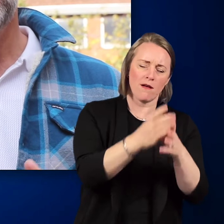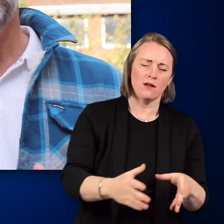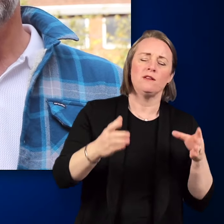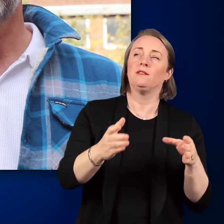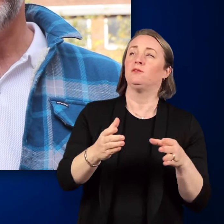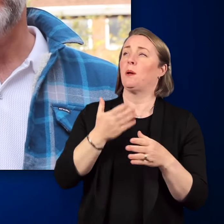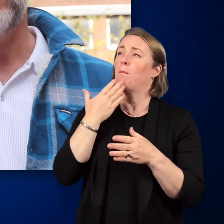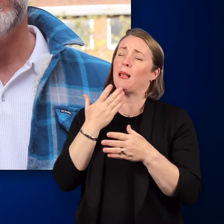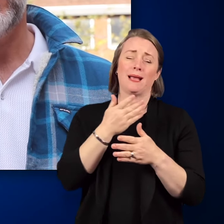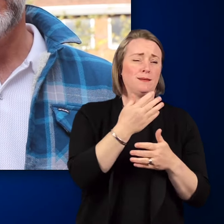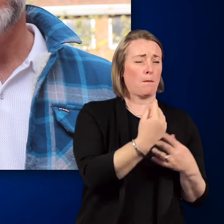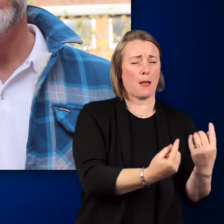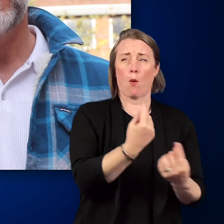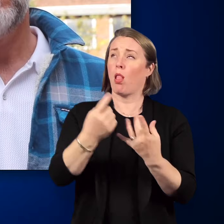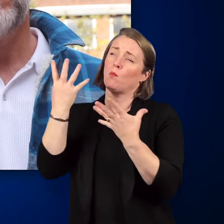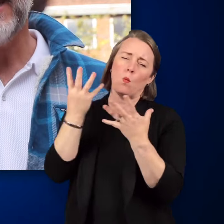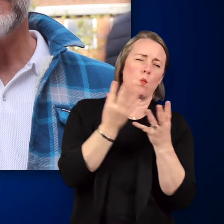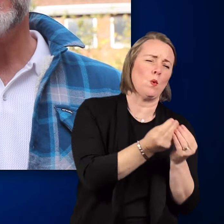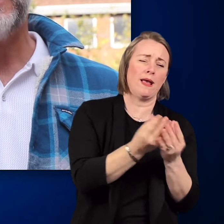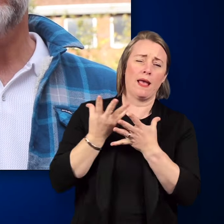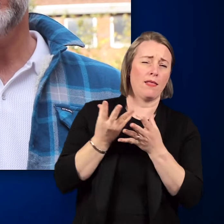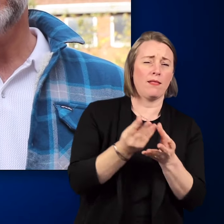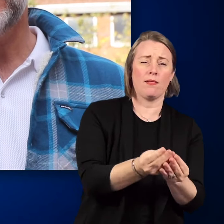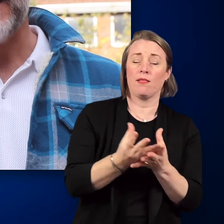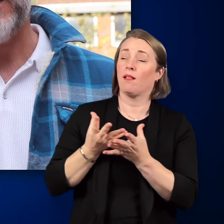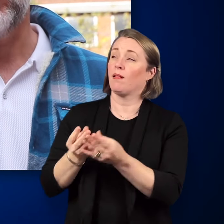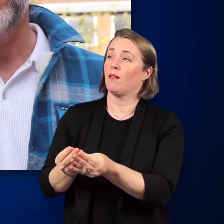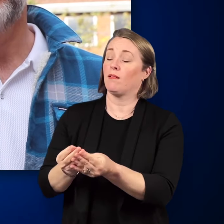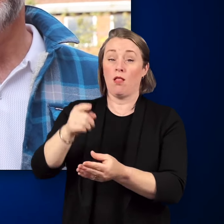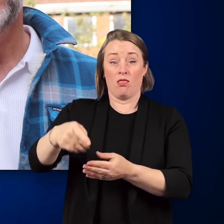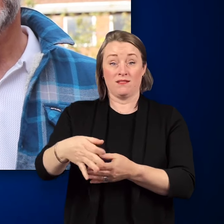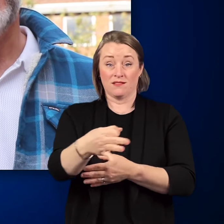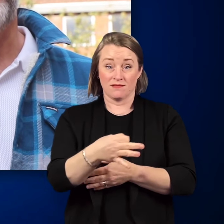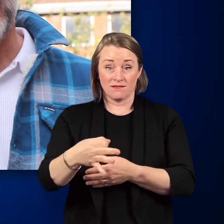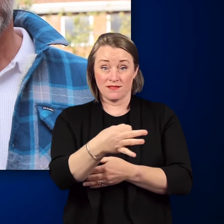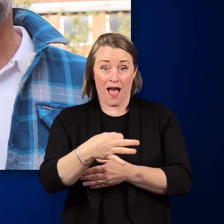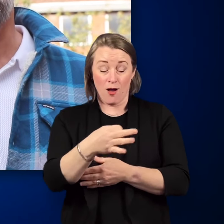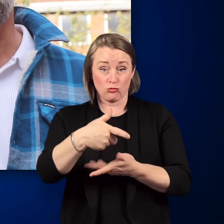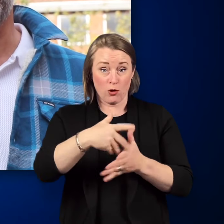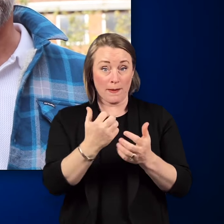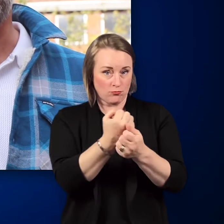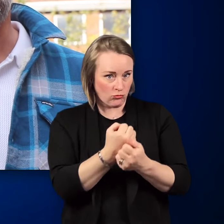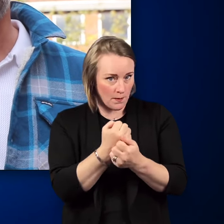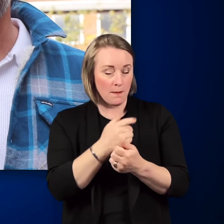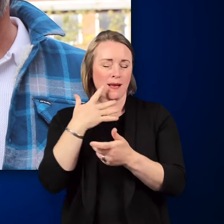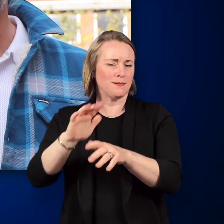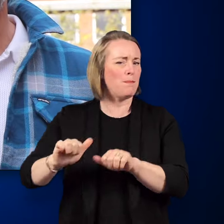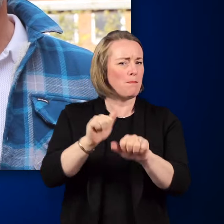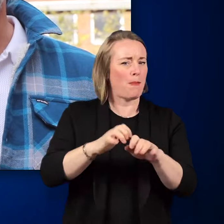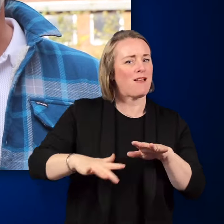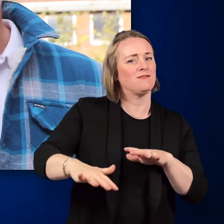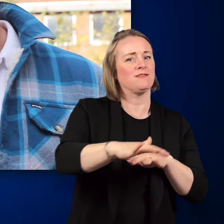with individuals now, wherever they are. Bless our town. Have your hand upon us, we pray in Jesus'